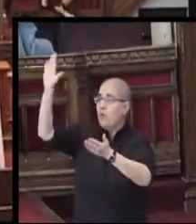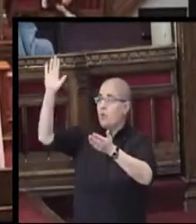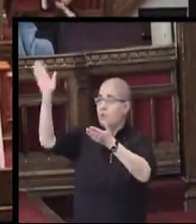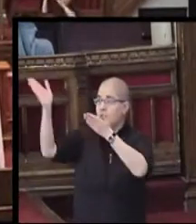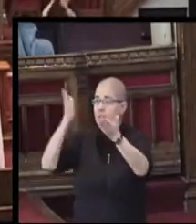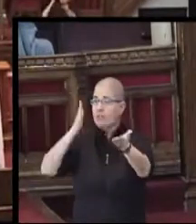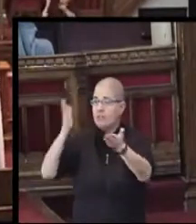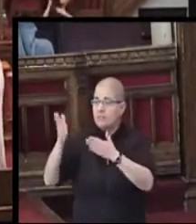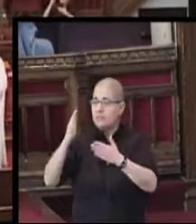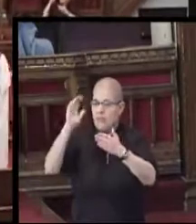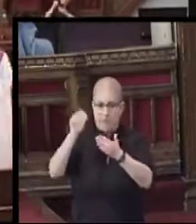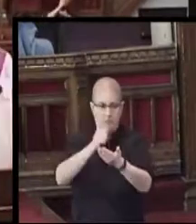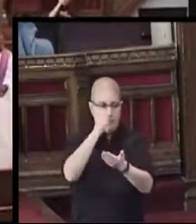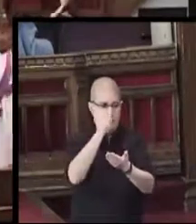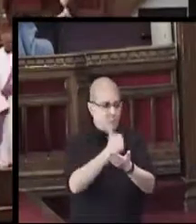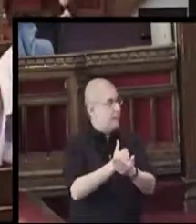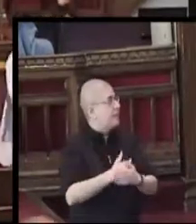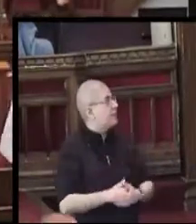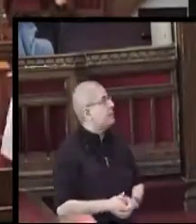Amen. Amen.